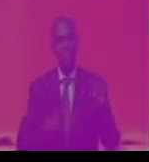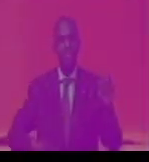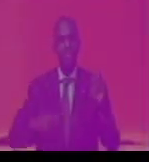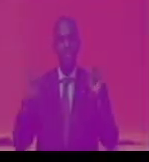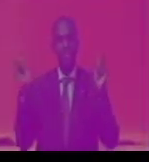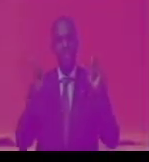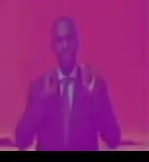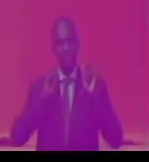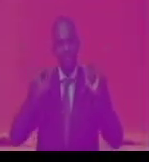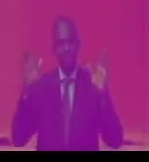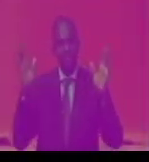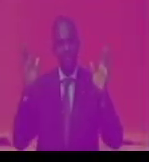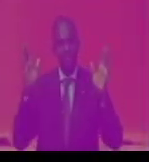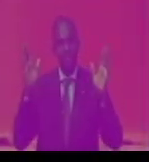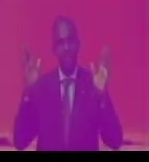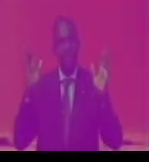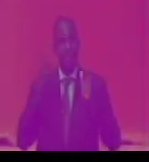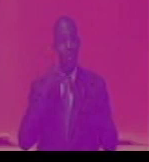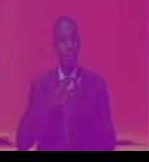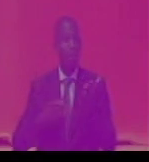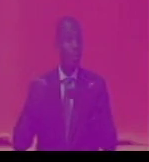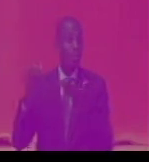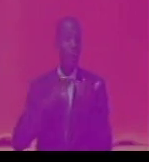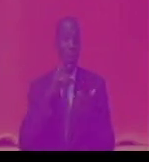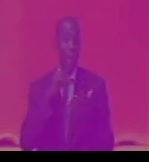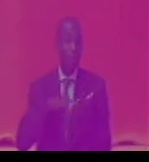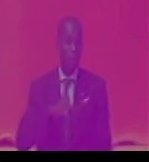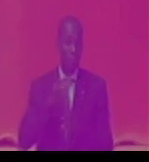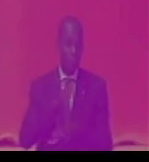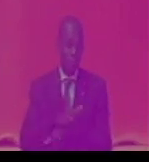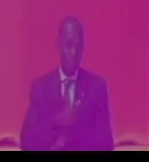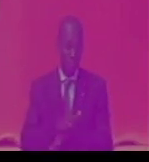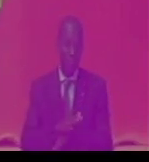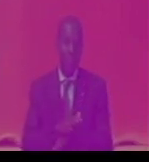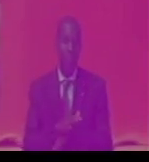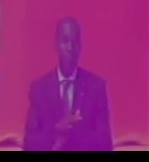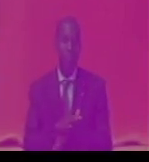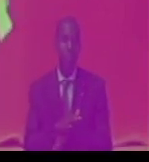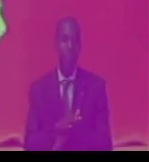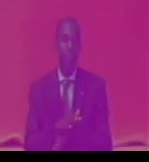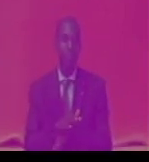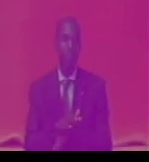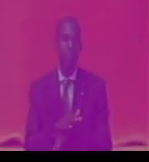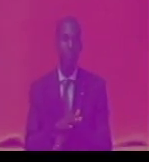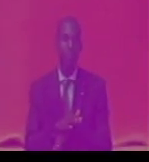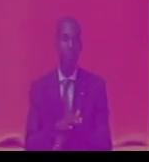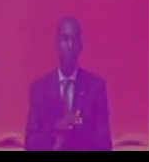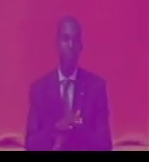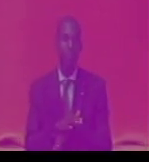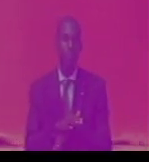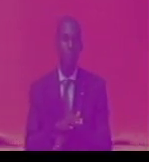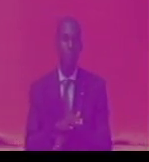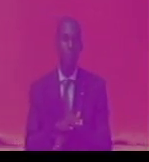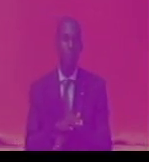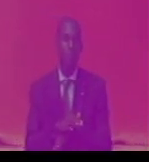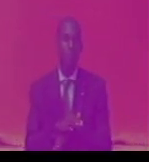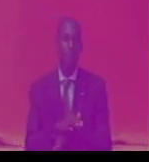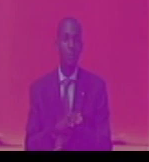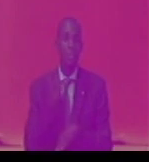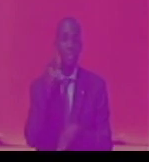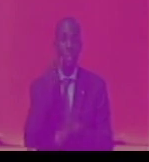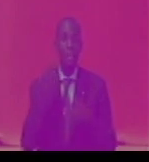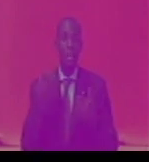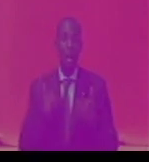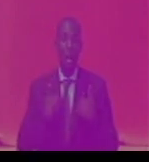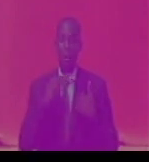testimony. Time will not permit me. Praise the Lord. Hallelujah. What brought me out this evening? Let me go straight